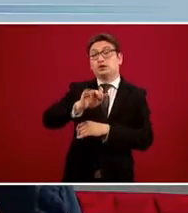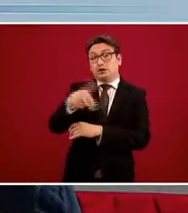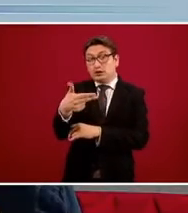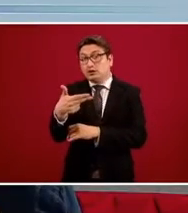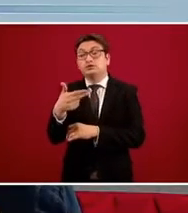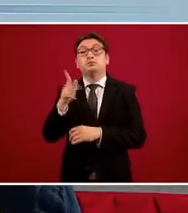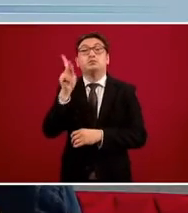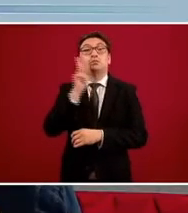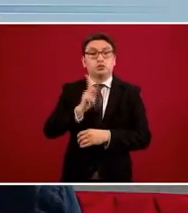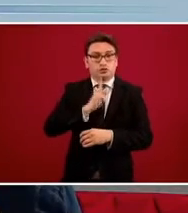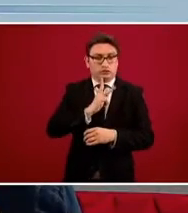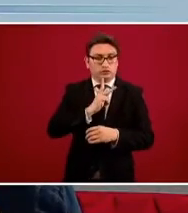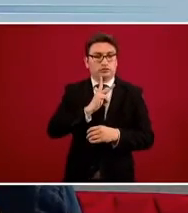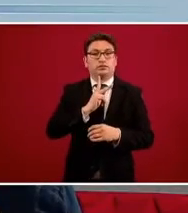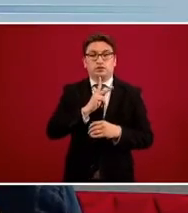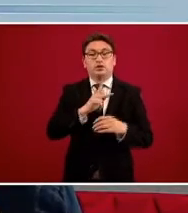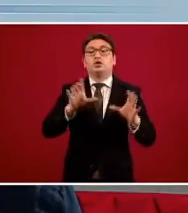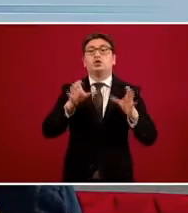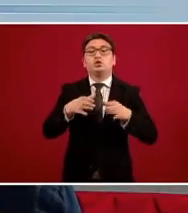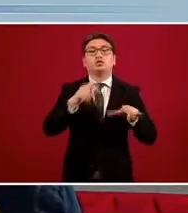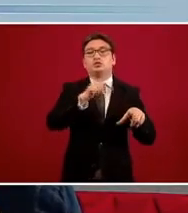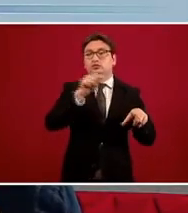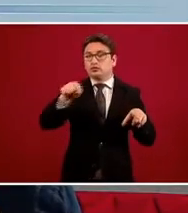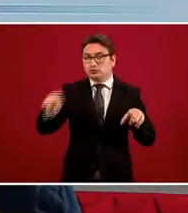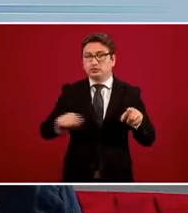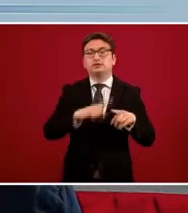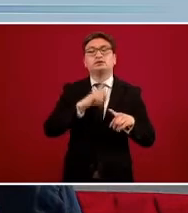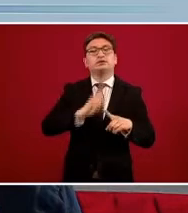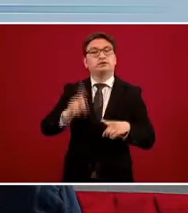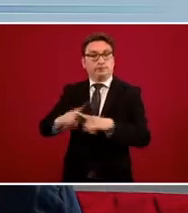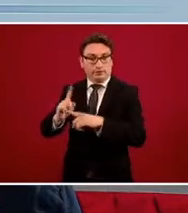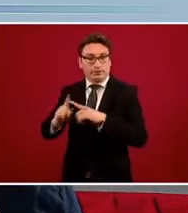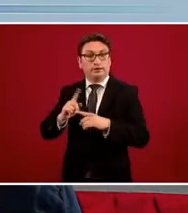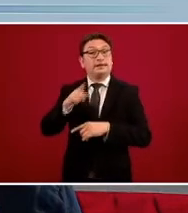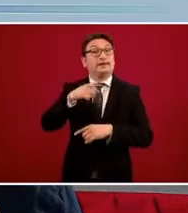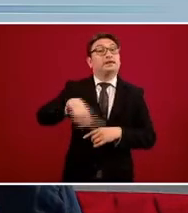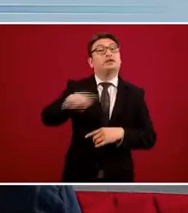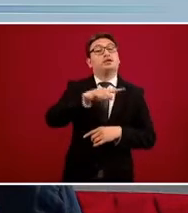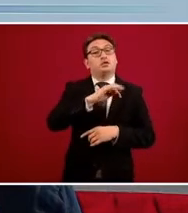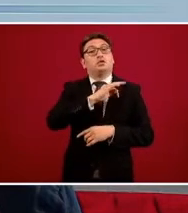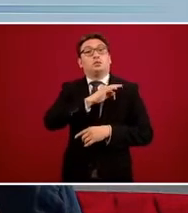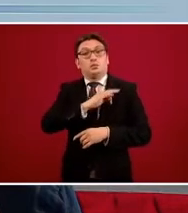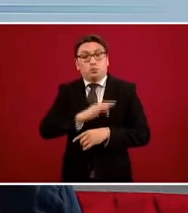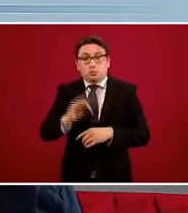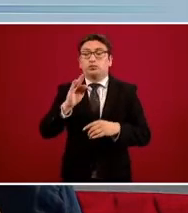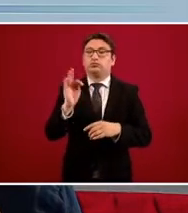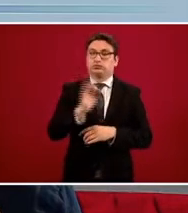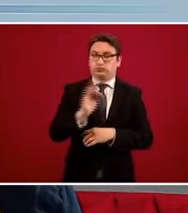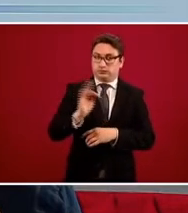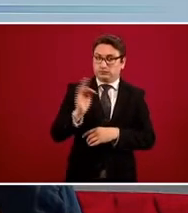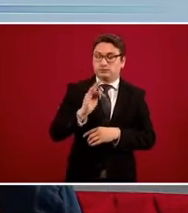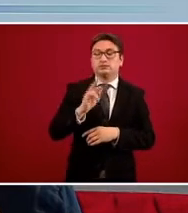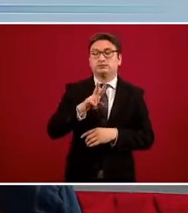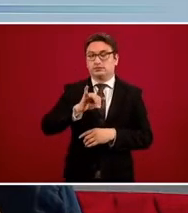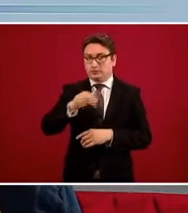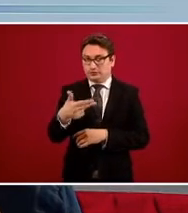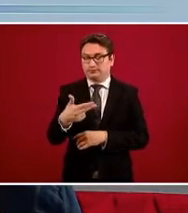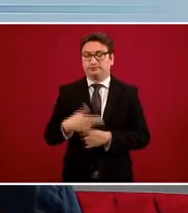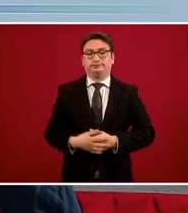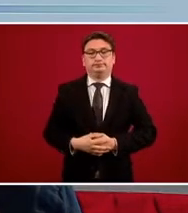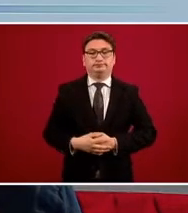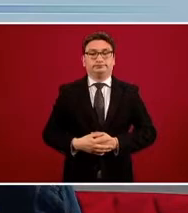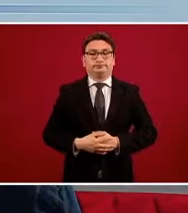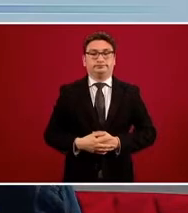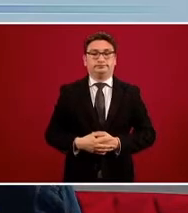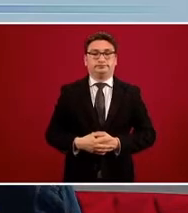everyone of the importance of testing yourselves for HIV, especially